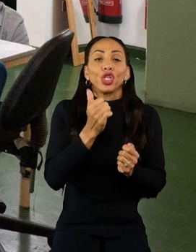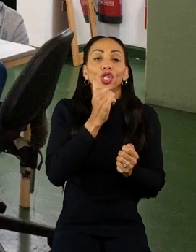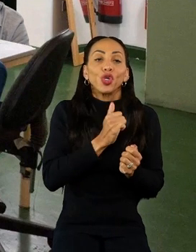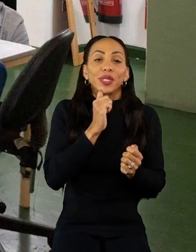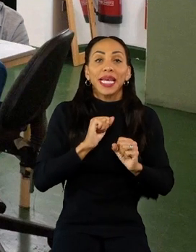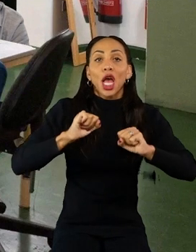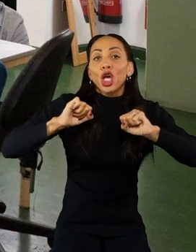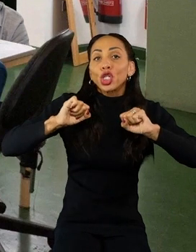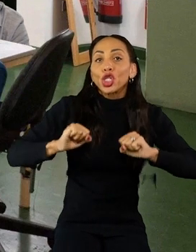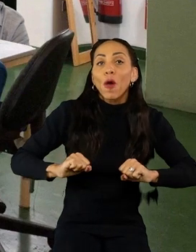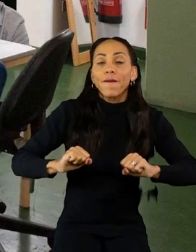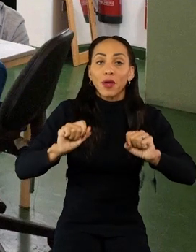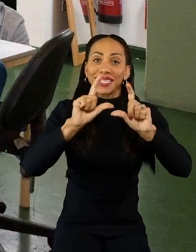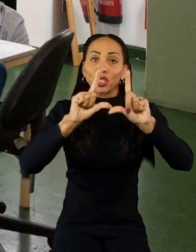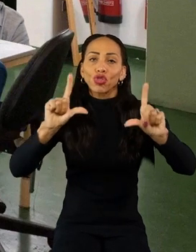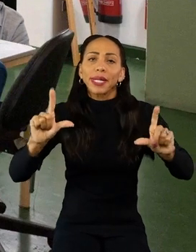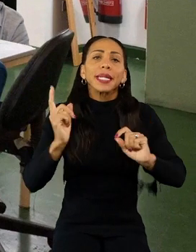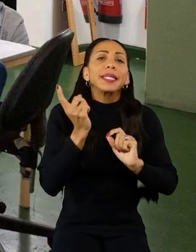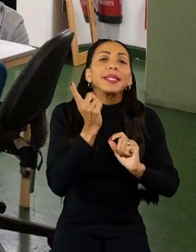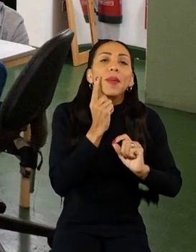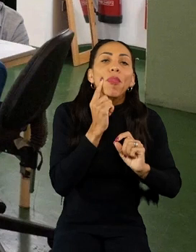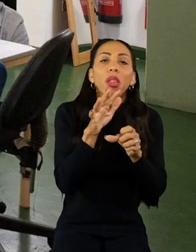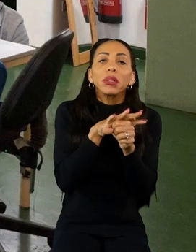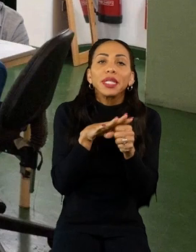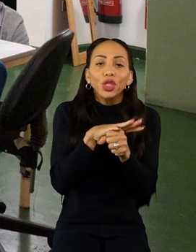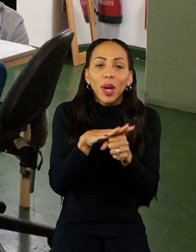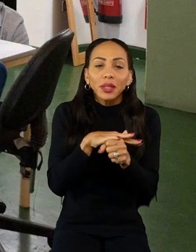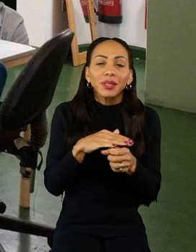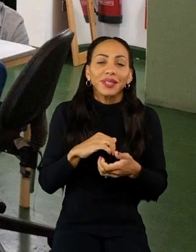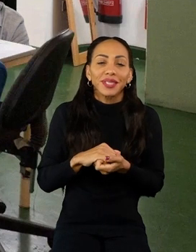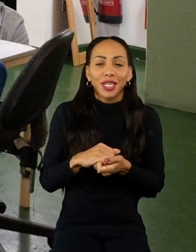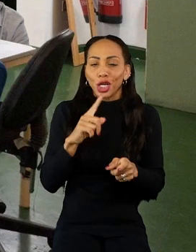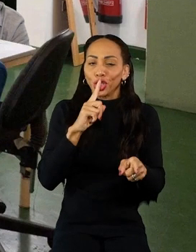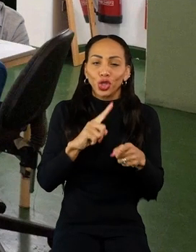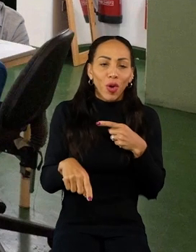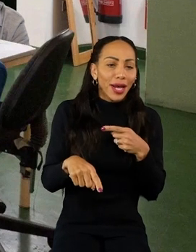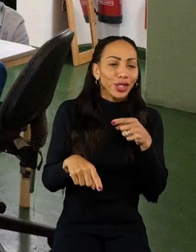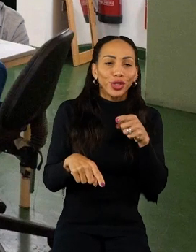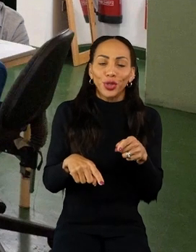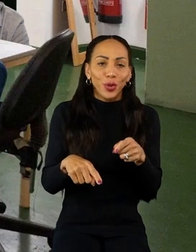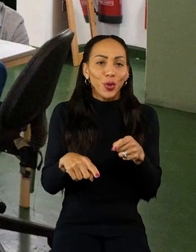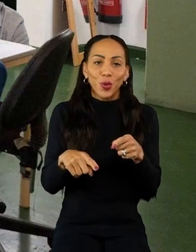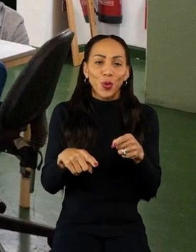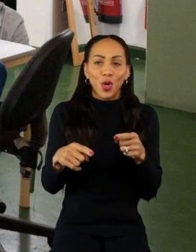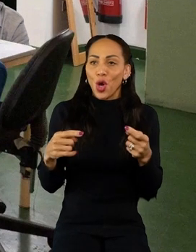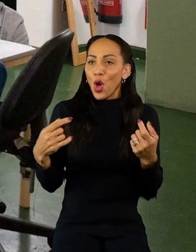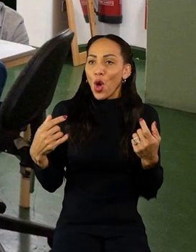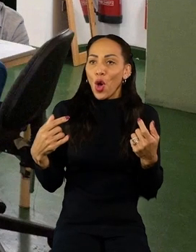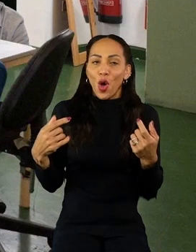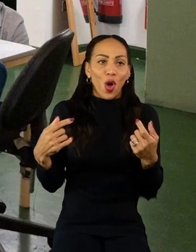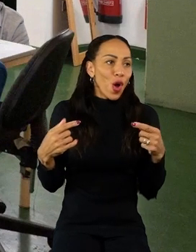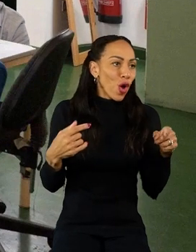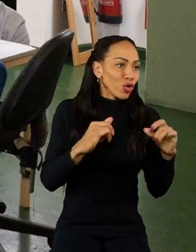more installation and gallery settings, literally working with just sofas and screens in very simple situations,